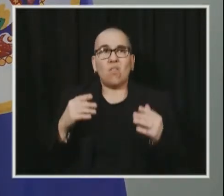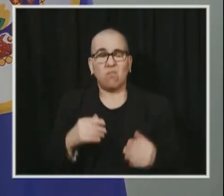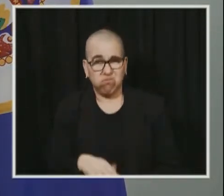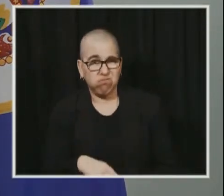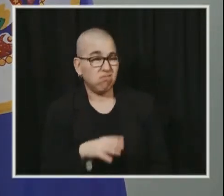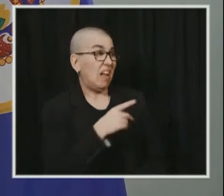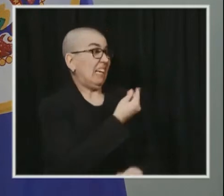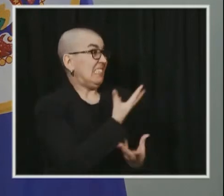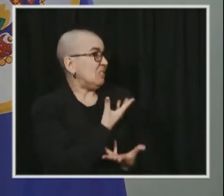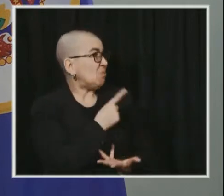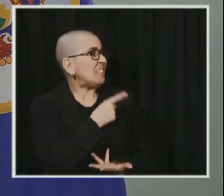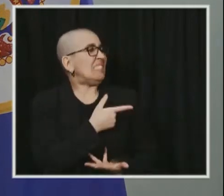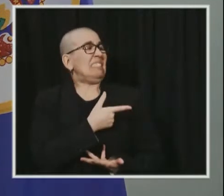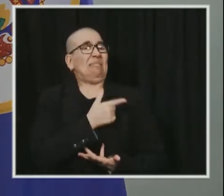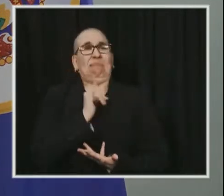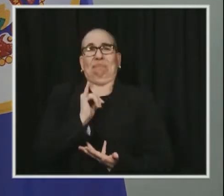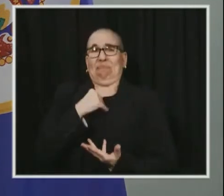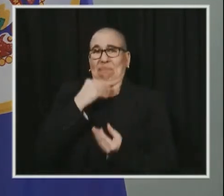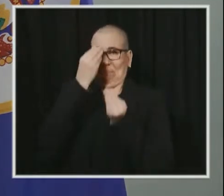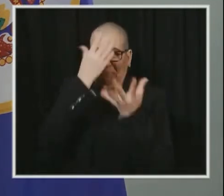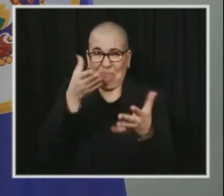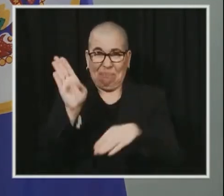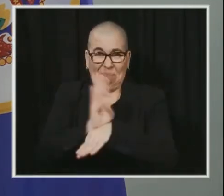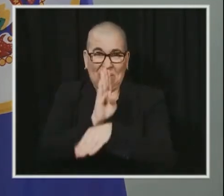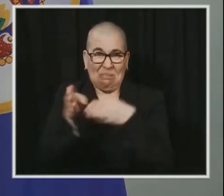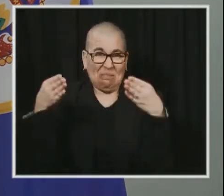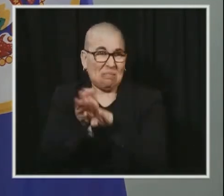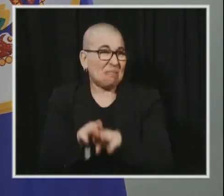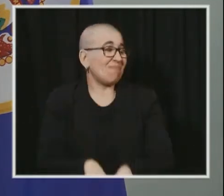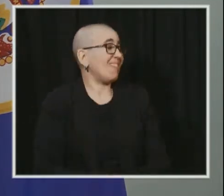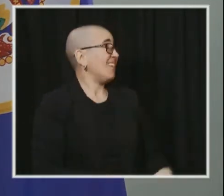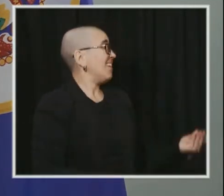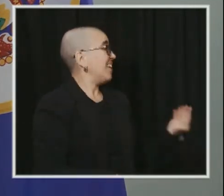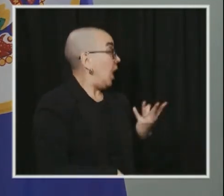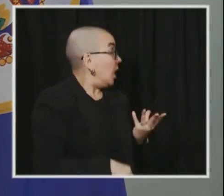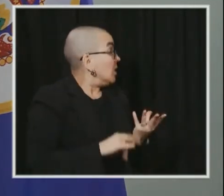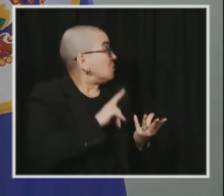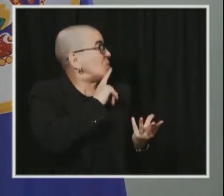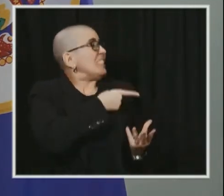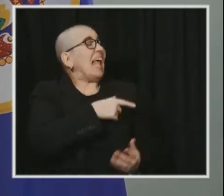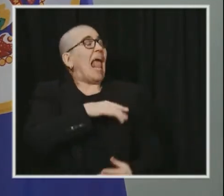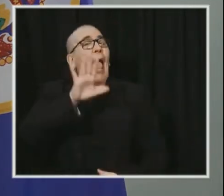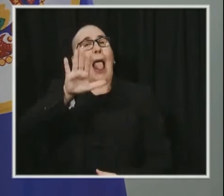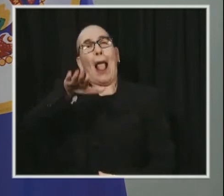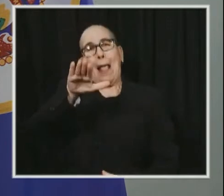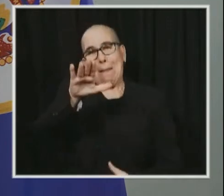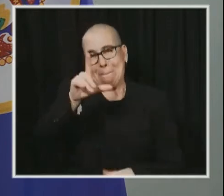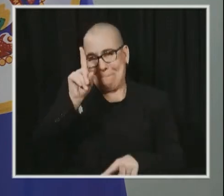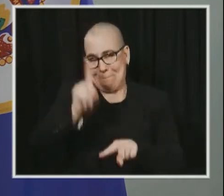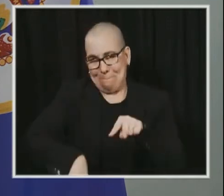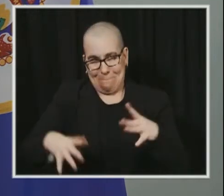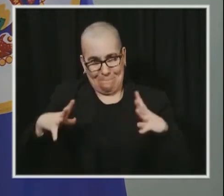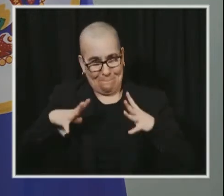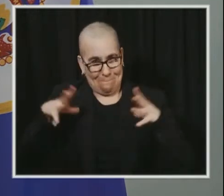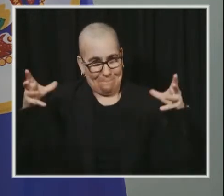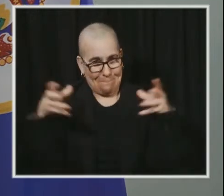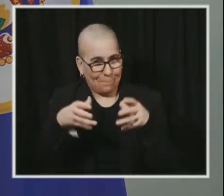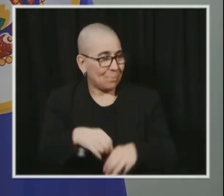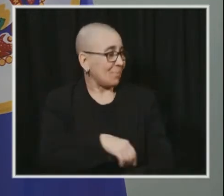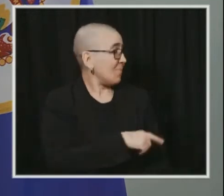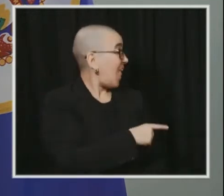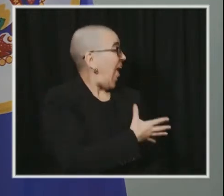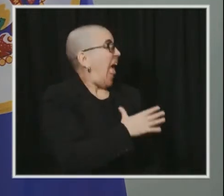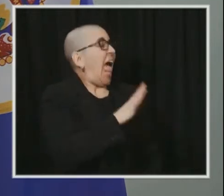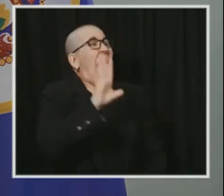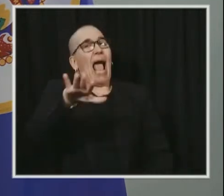your holiday plans, or when you had to tell your kids they weren't going to be able to play that basketball game that they wanted to play with their friends. Those have been hard decisions,